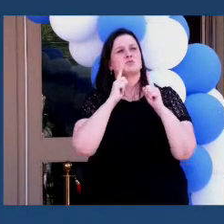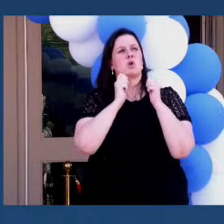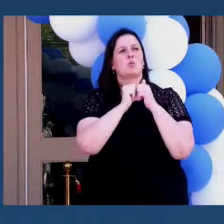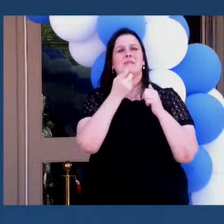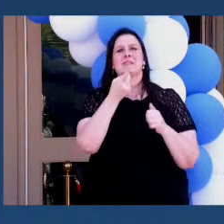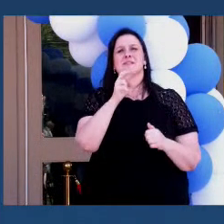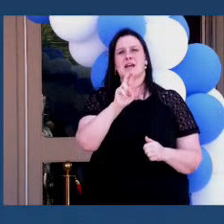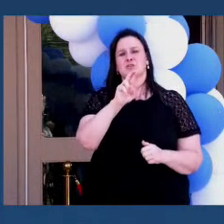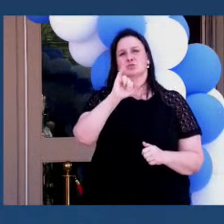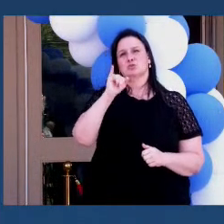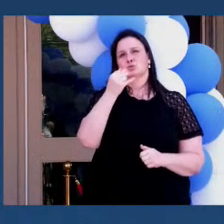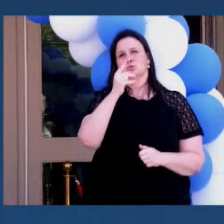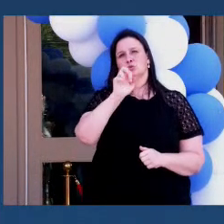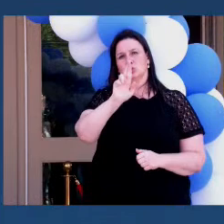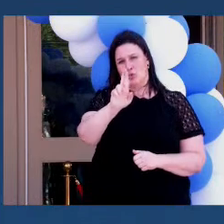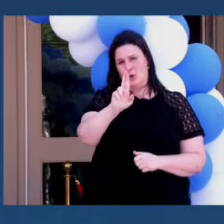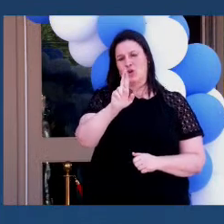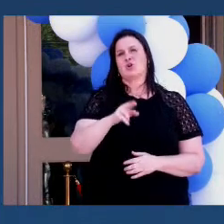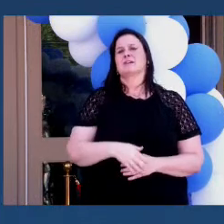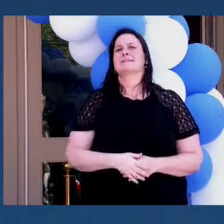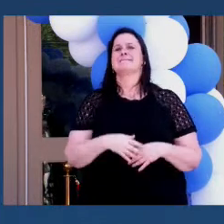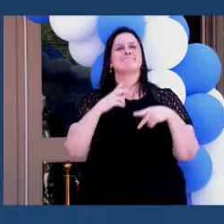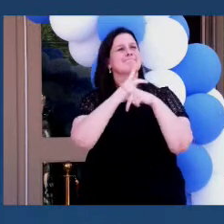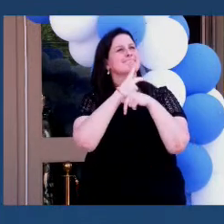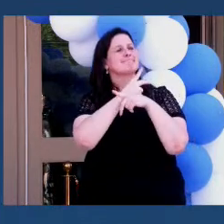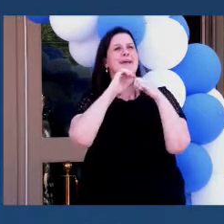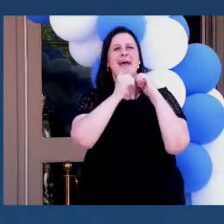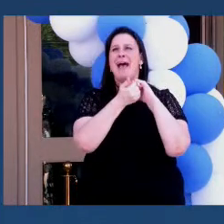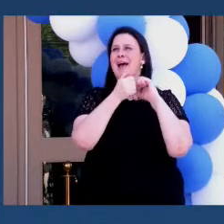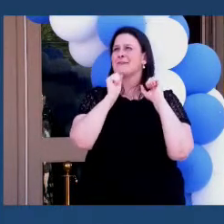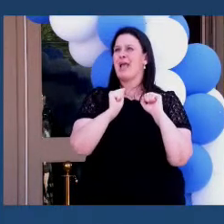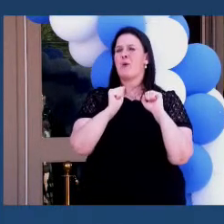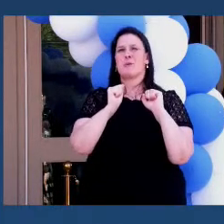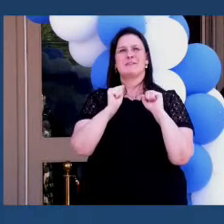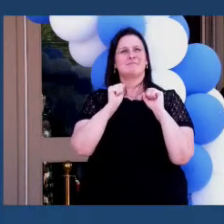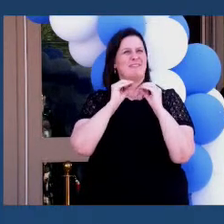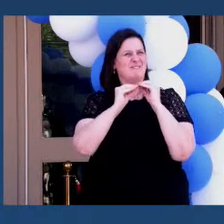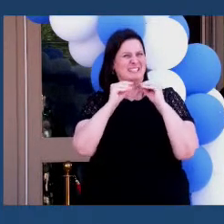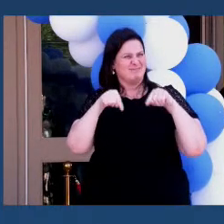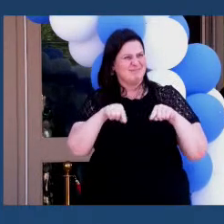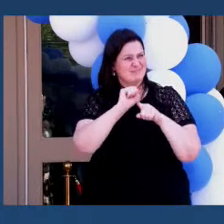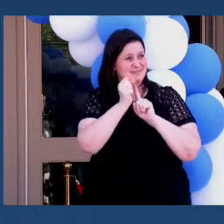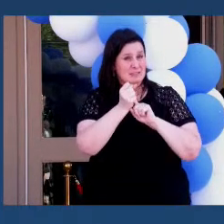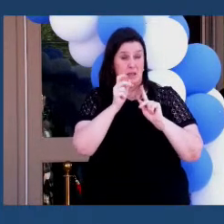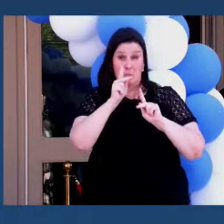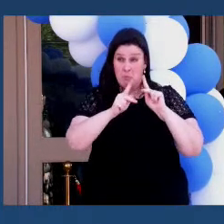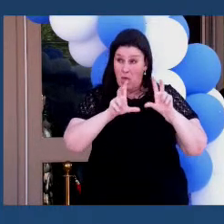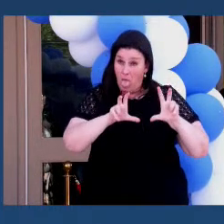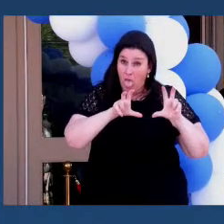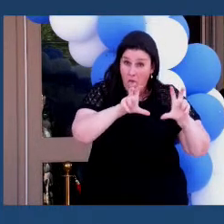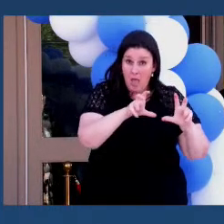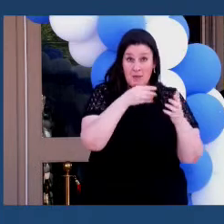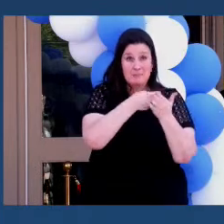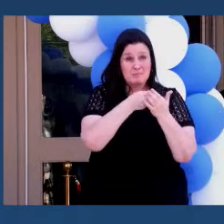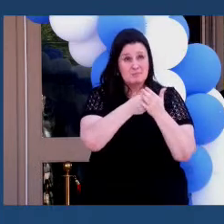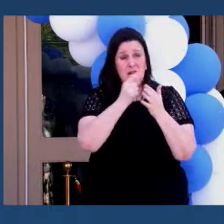Joyner to figure out how we can make this right. We can't have people putting all this money